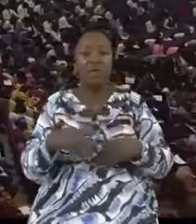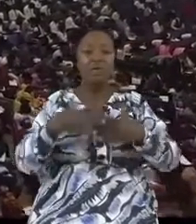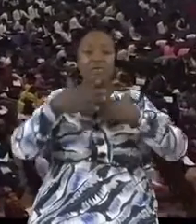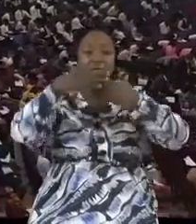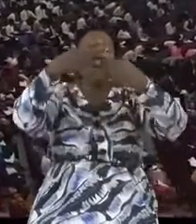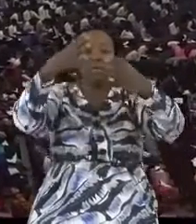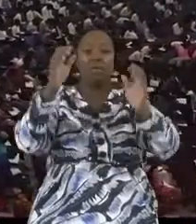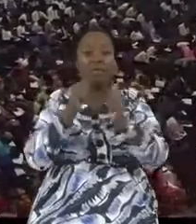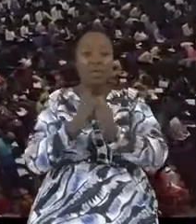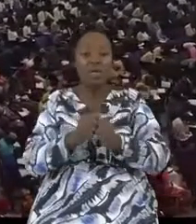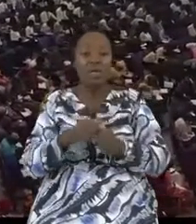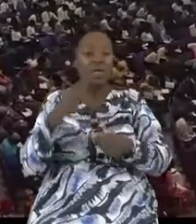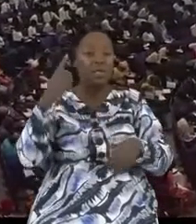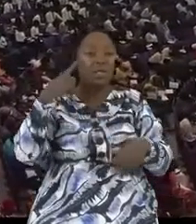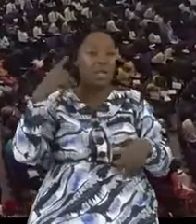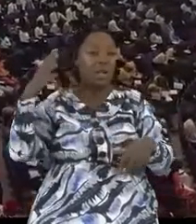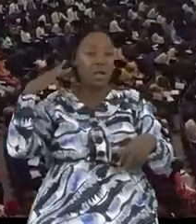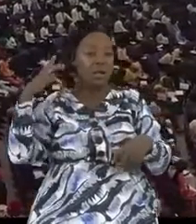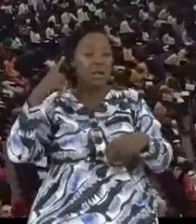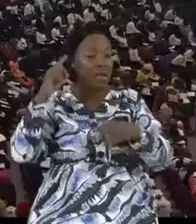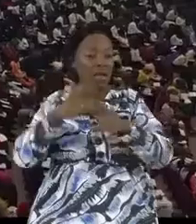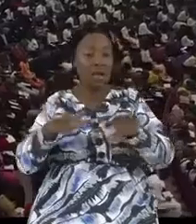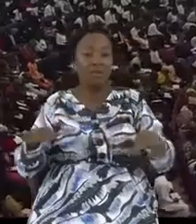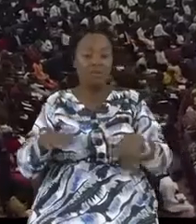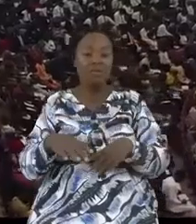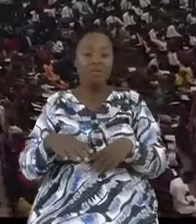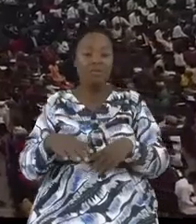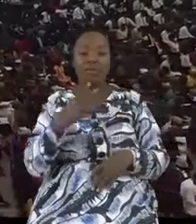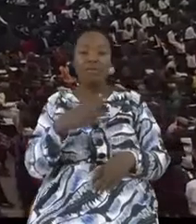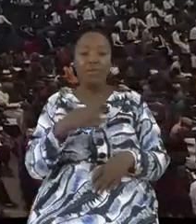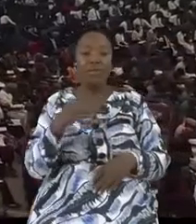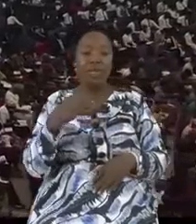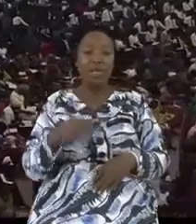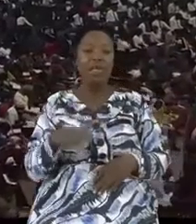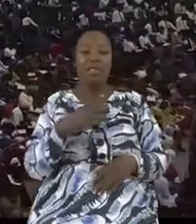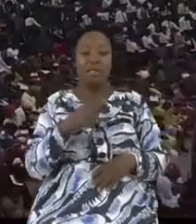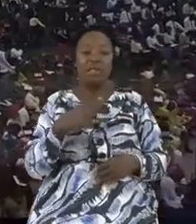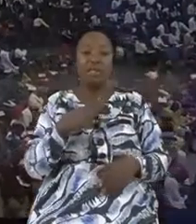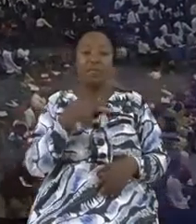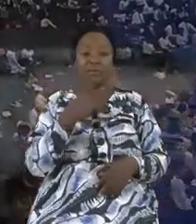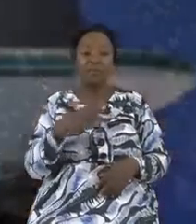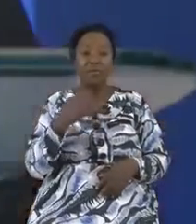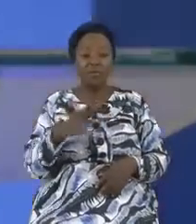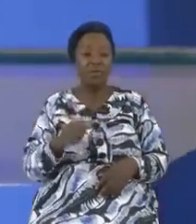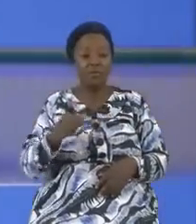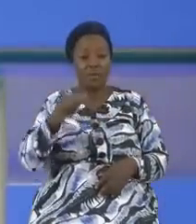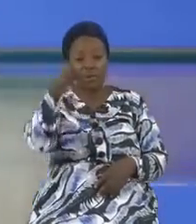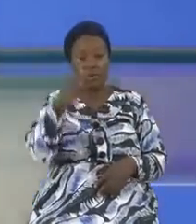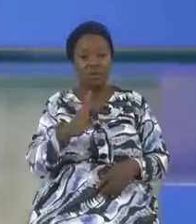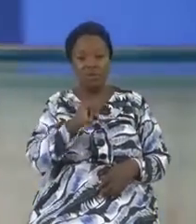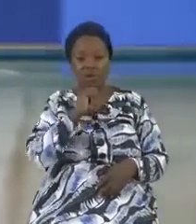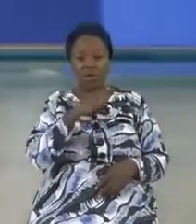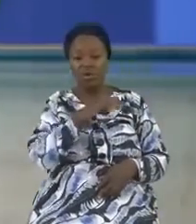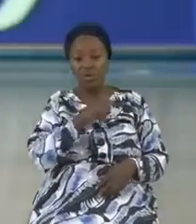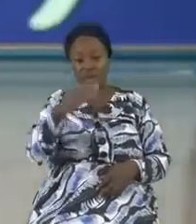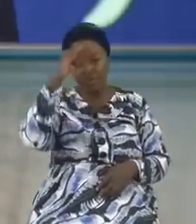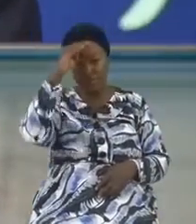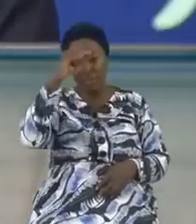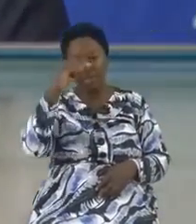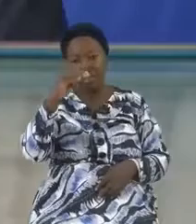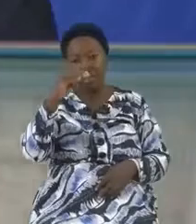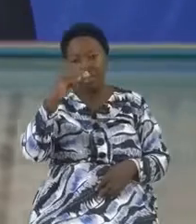the voice of a God and not of a man. They exalted him, and they